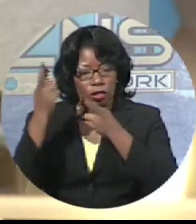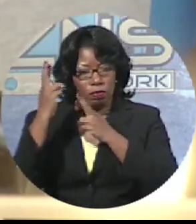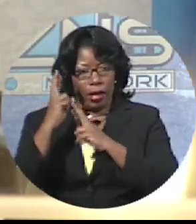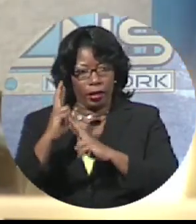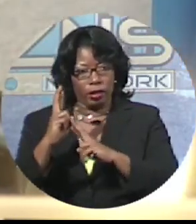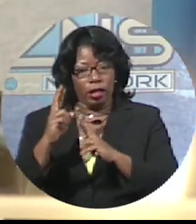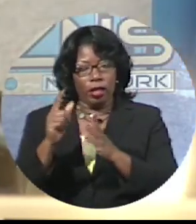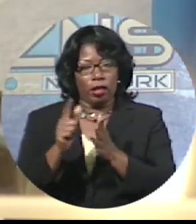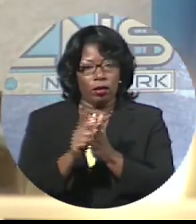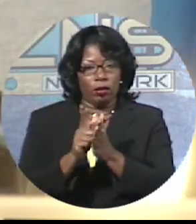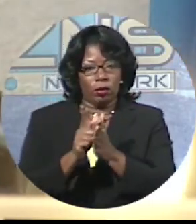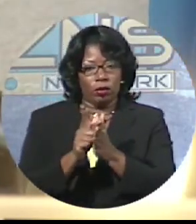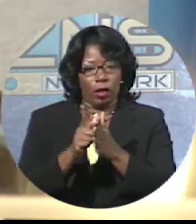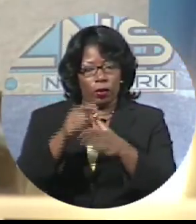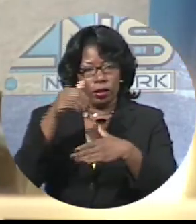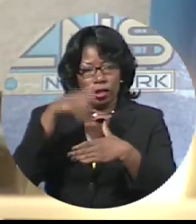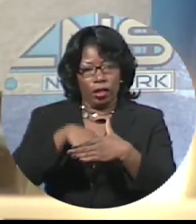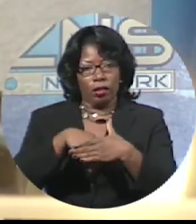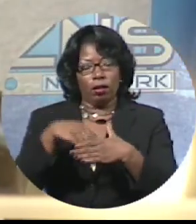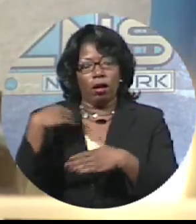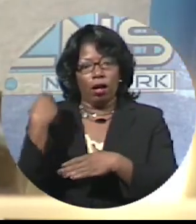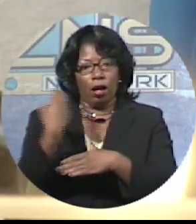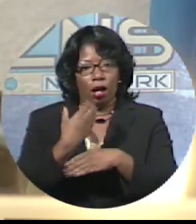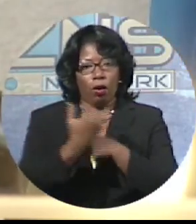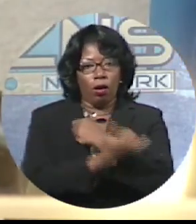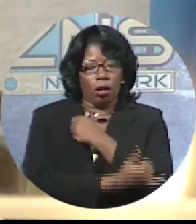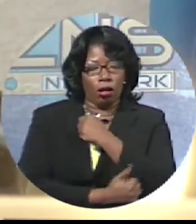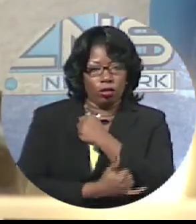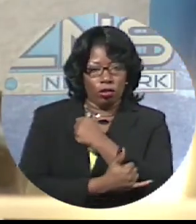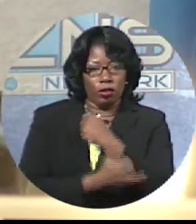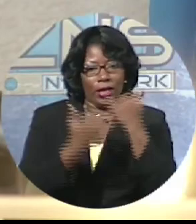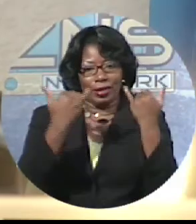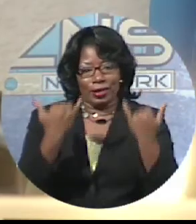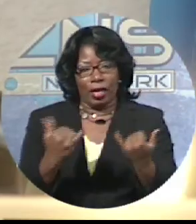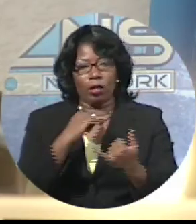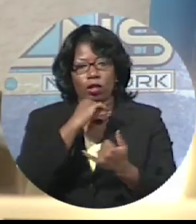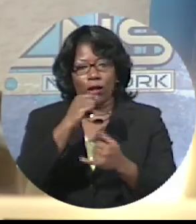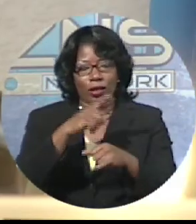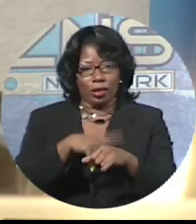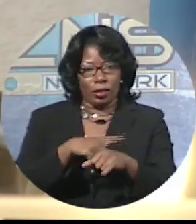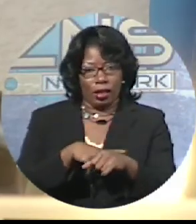entrenched in our culture. Perhaps now is not the time for CCJ.